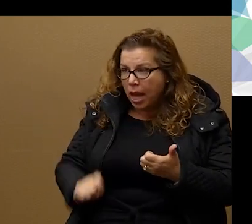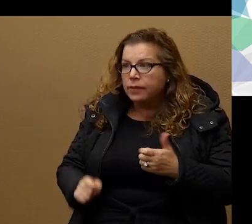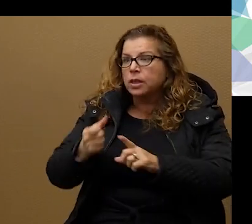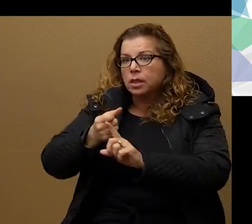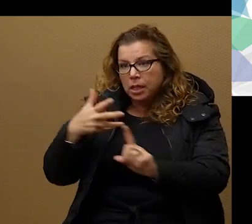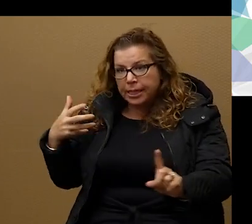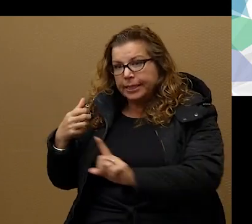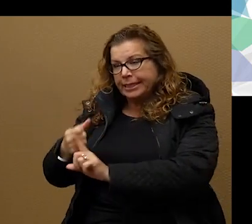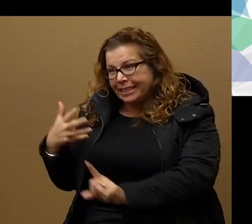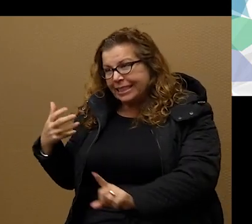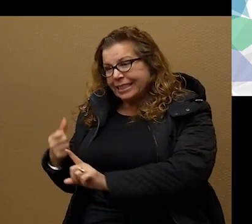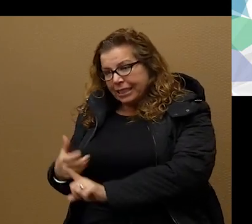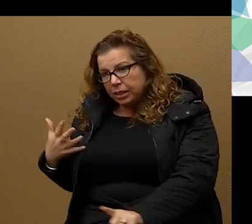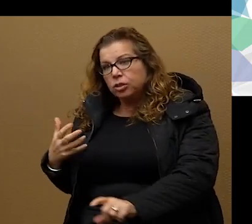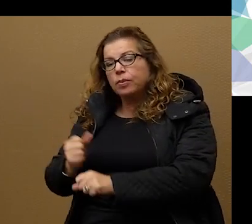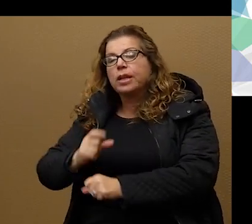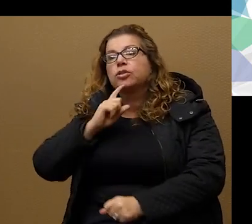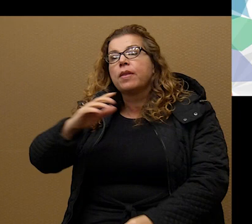steps.